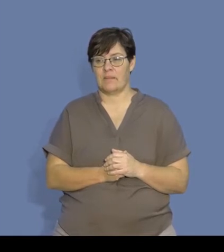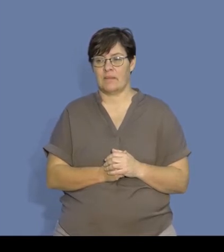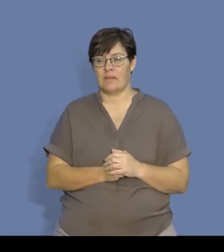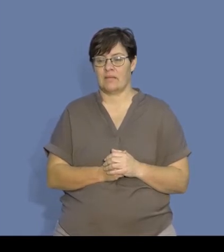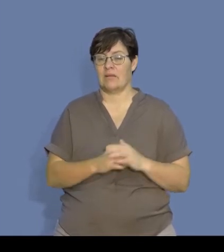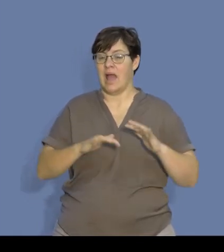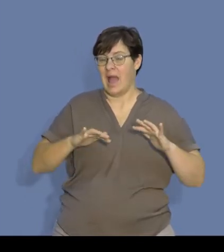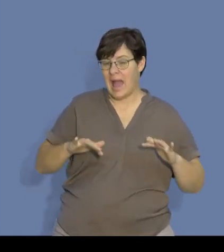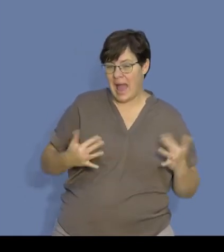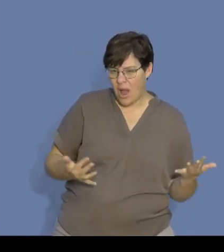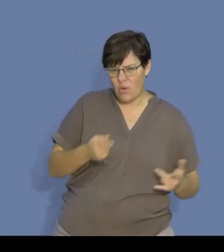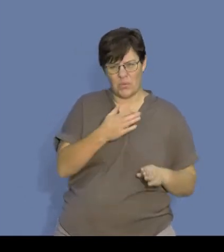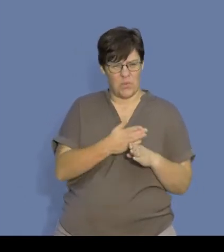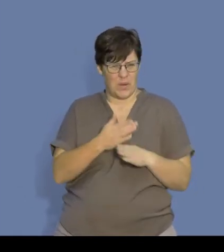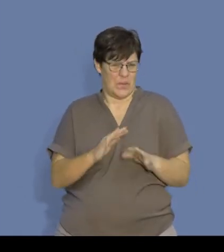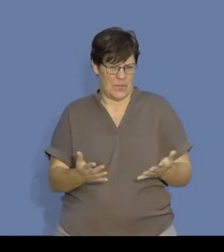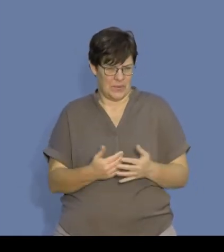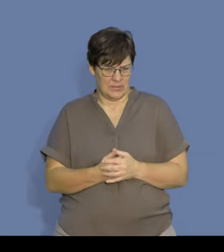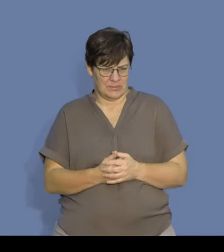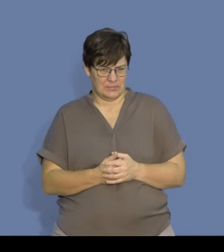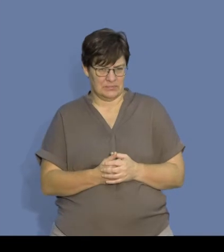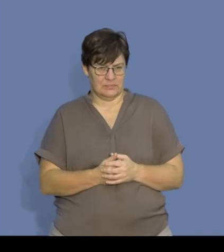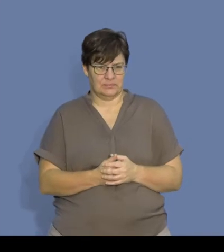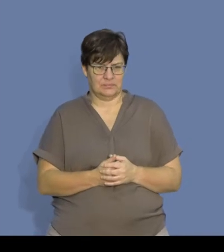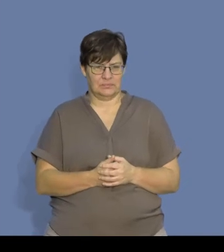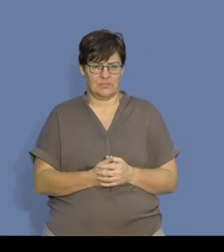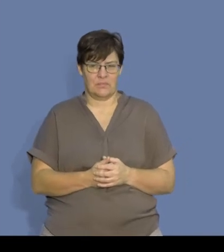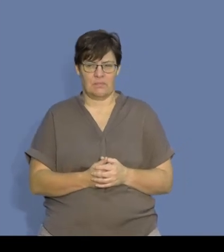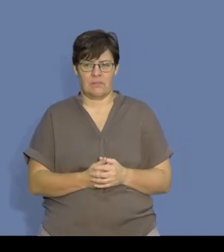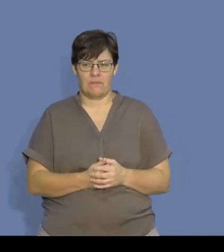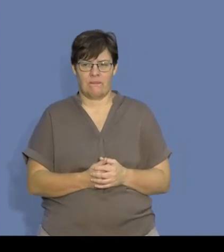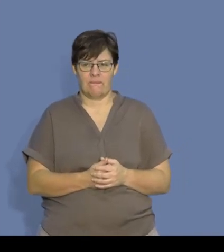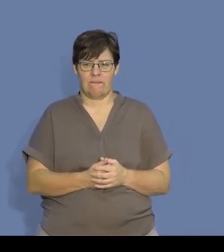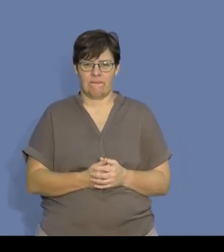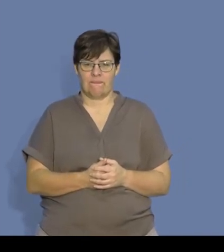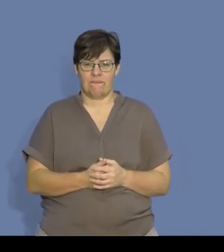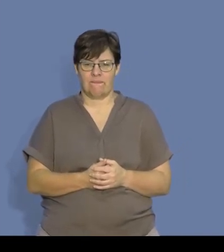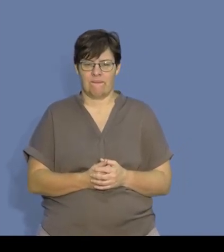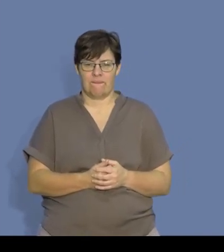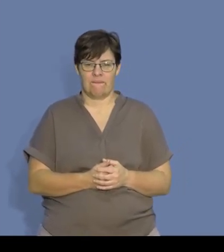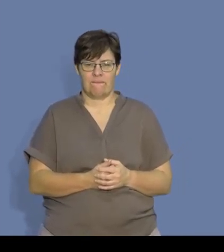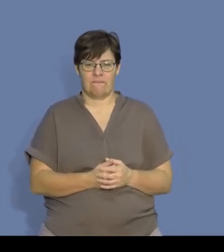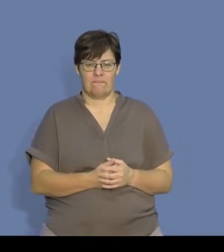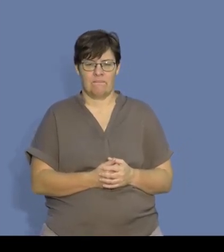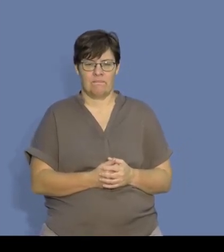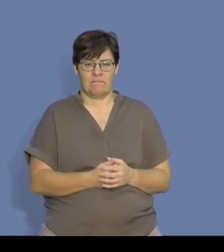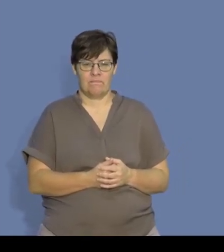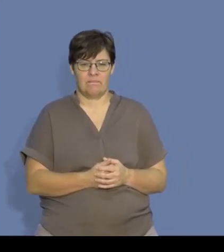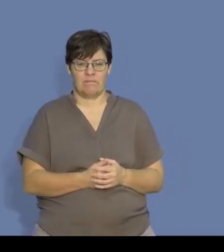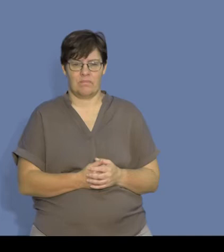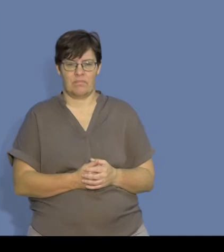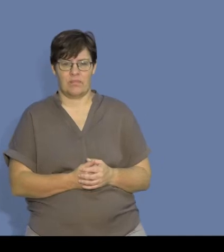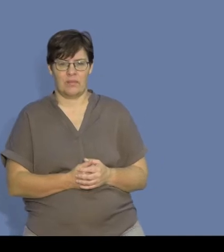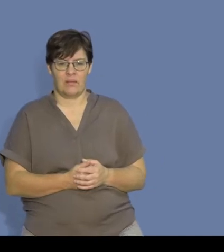how does it actually work? I'm just going to get a pen so we can talk about it. This